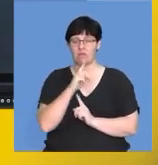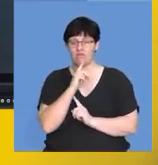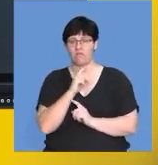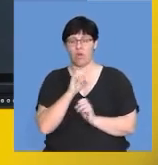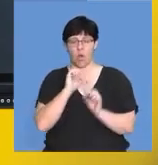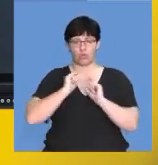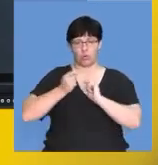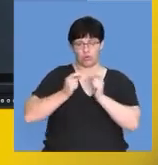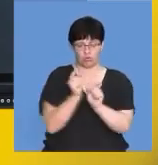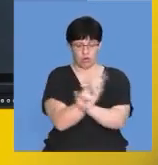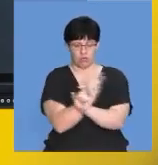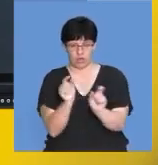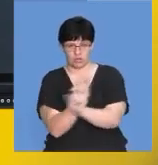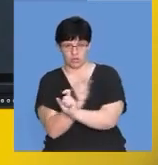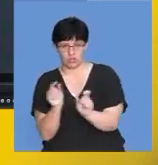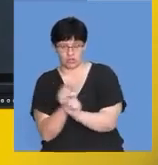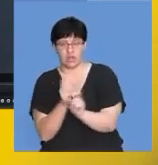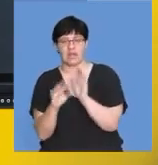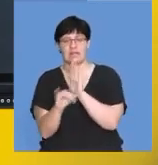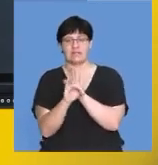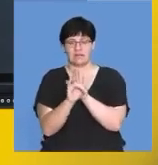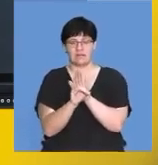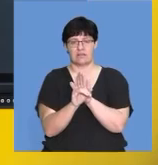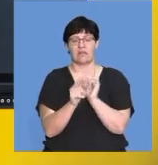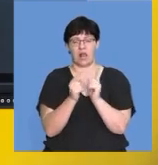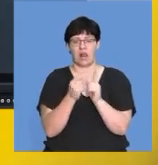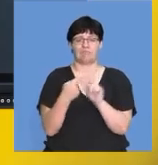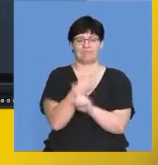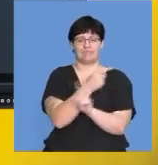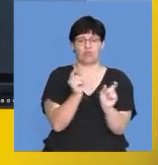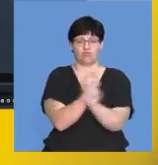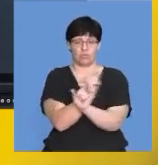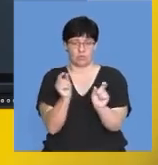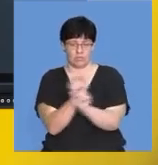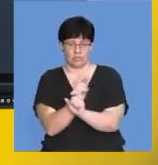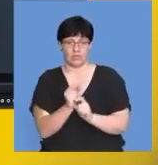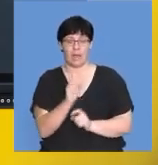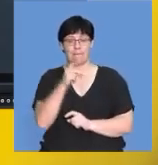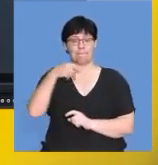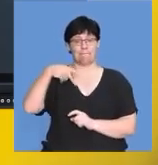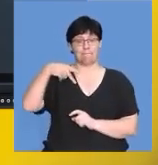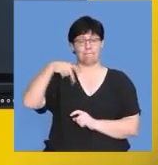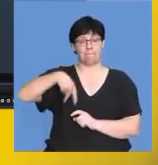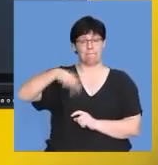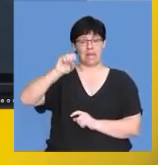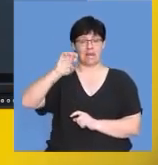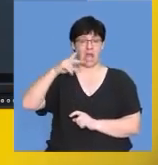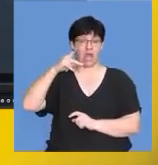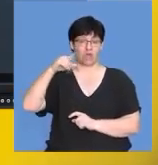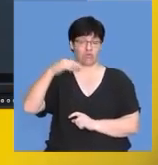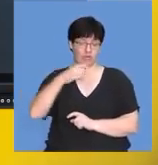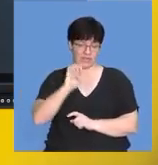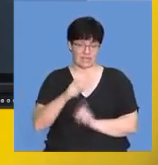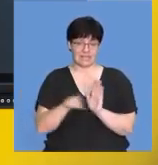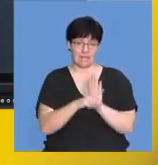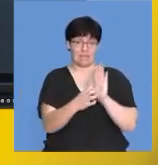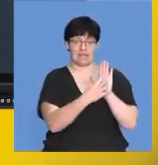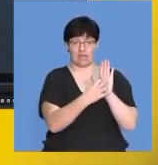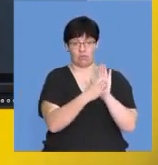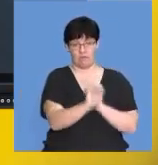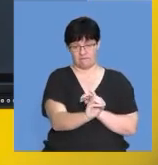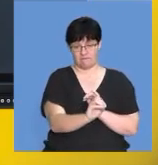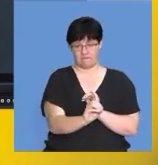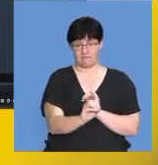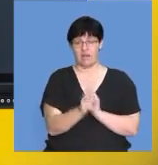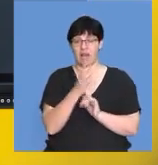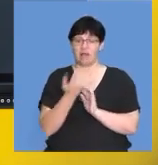of chromosomes and to identify chromosomal abnormalities. A pedigree chart, as the one we've got in the diagram behind me, is